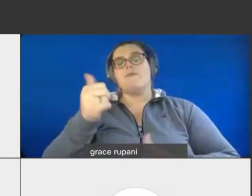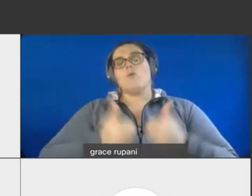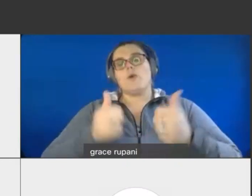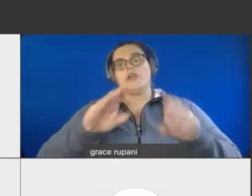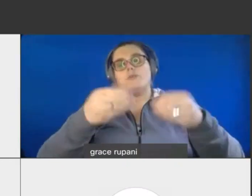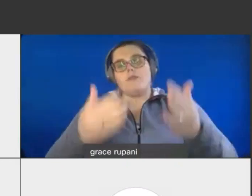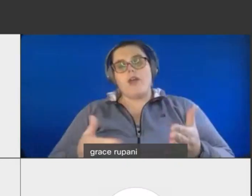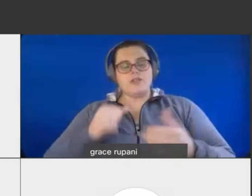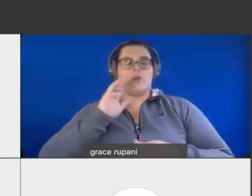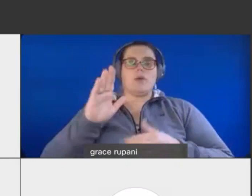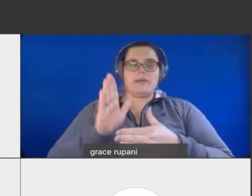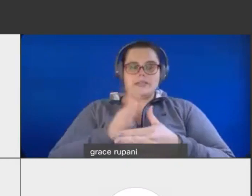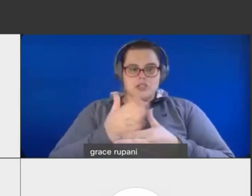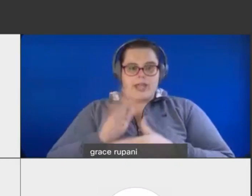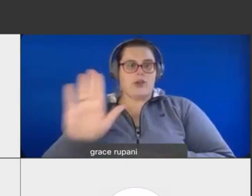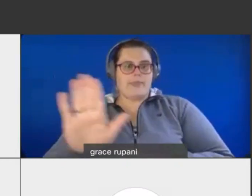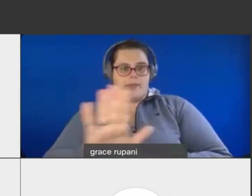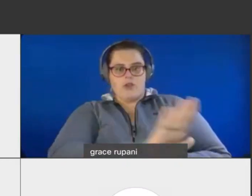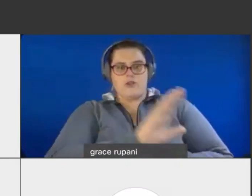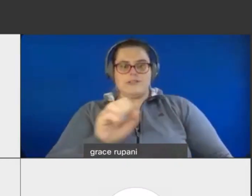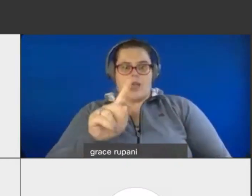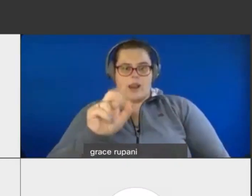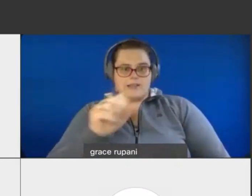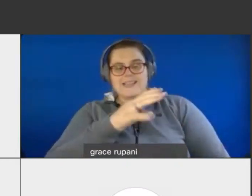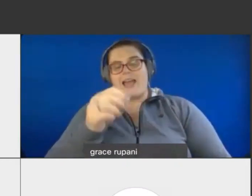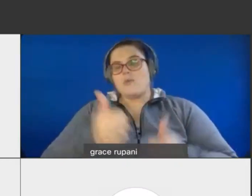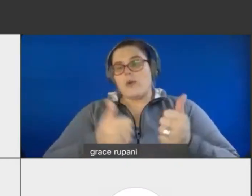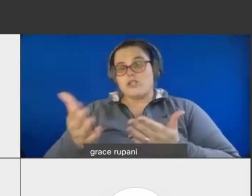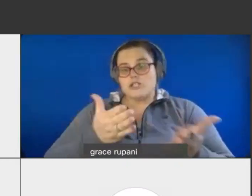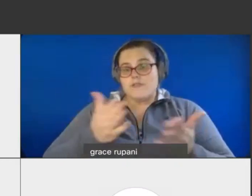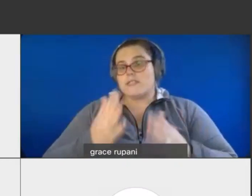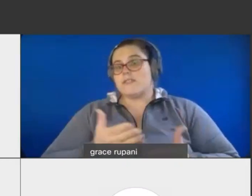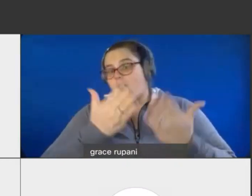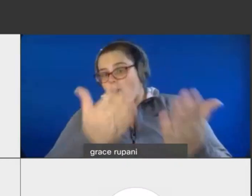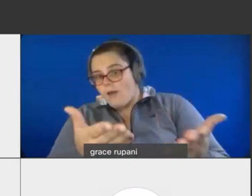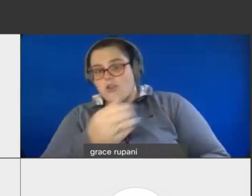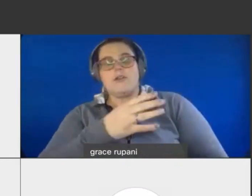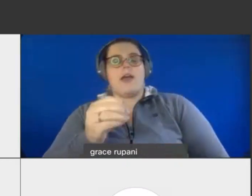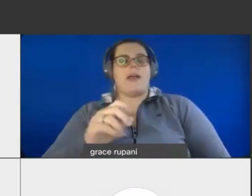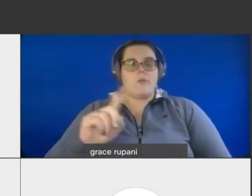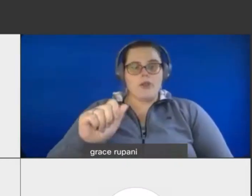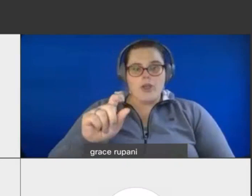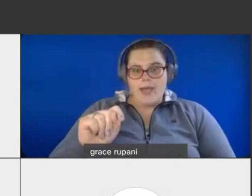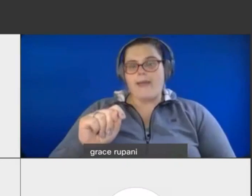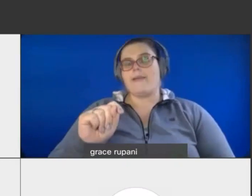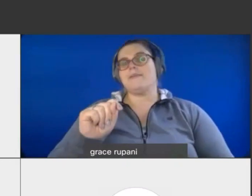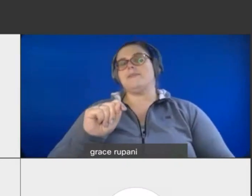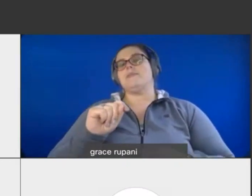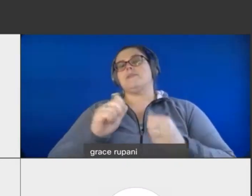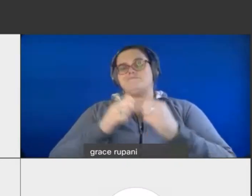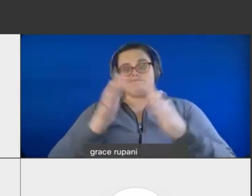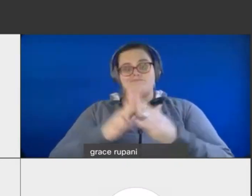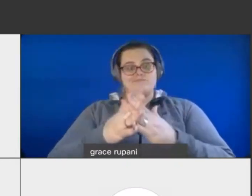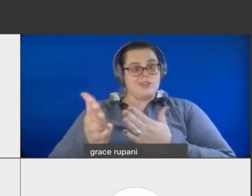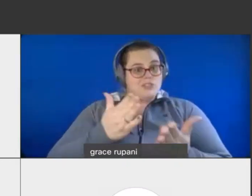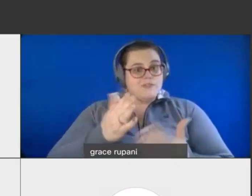day providers and what services they offer and where they are in bringing services online, or if their services